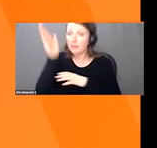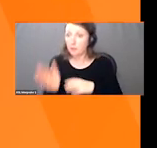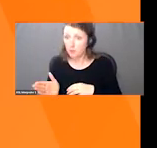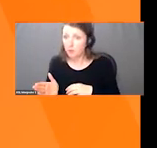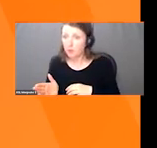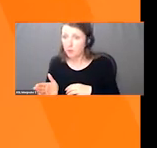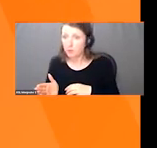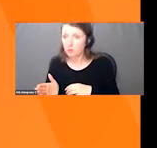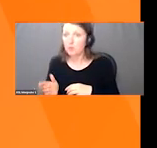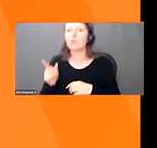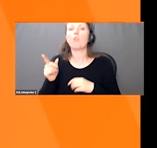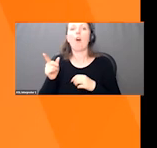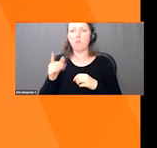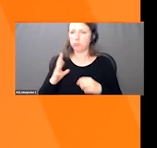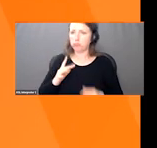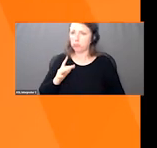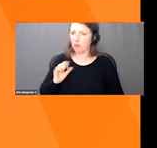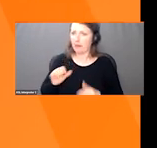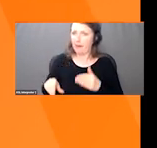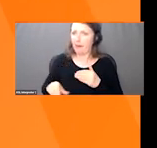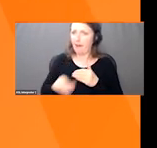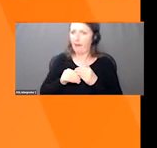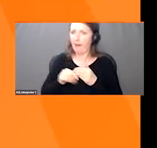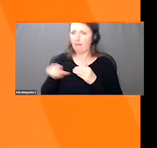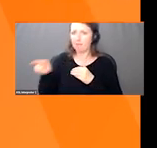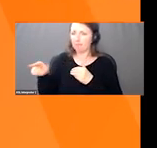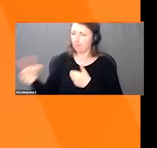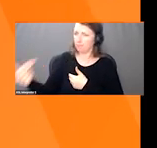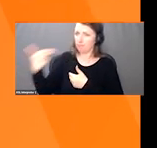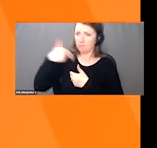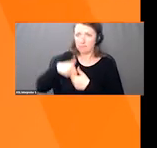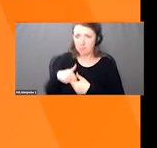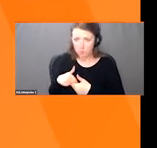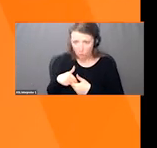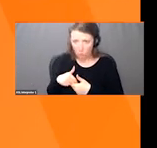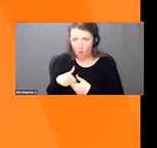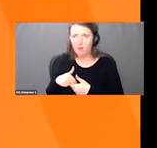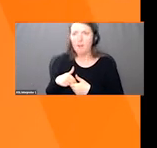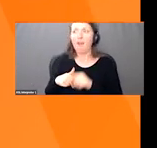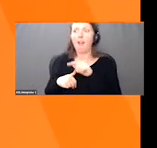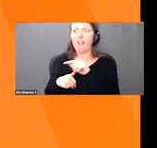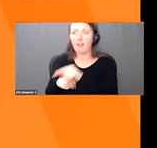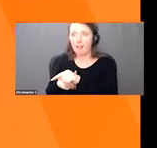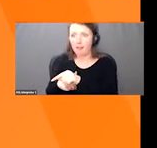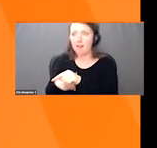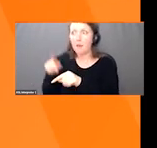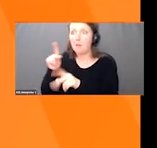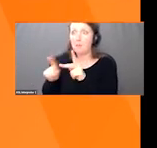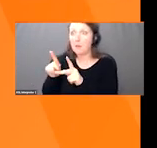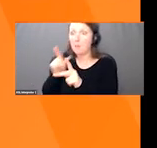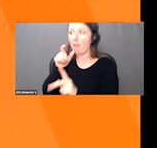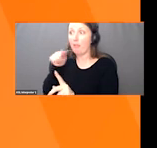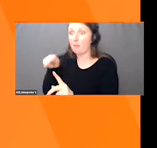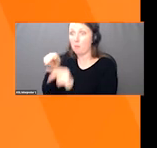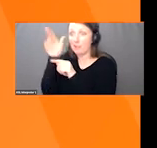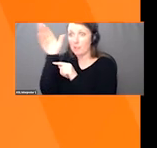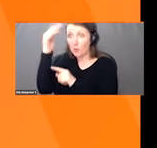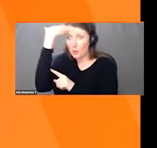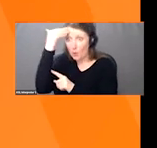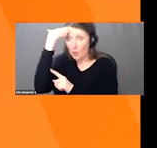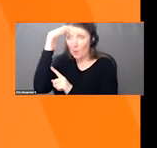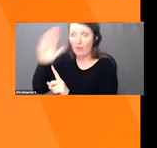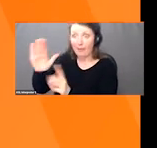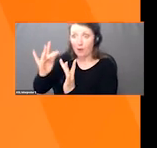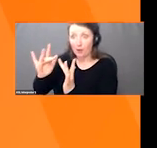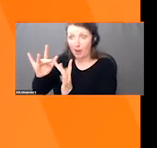add them to join the event, and then it shares within their network as well, and that branching effect starts. So there are tons and tons of examples